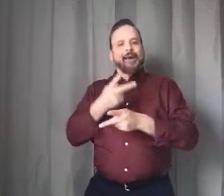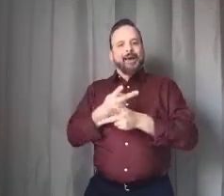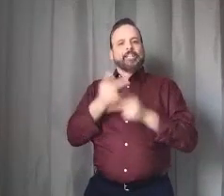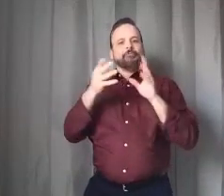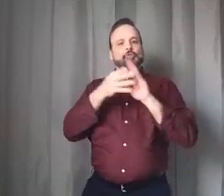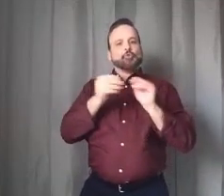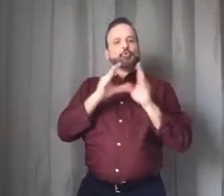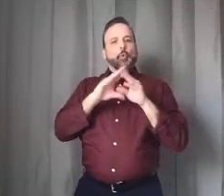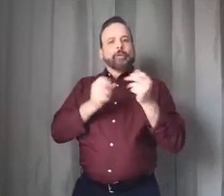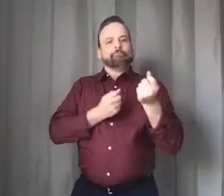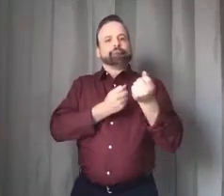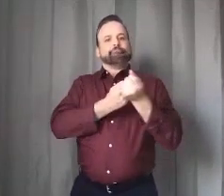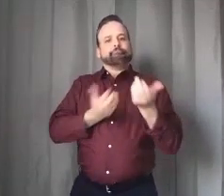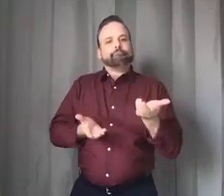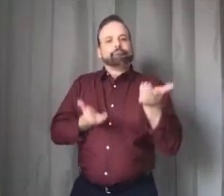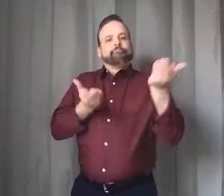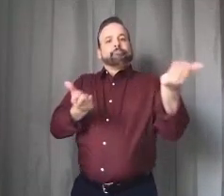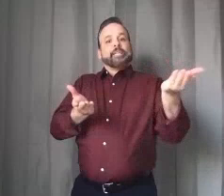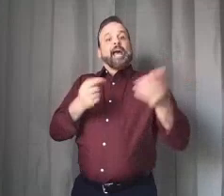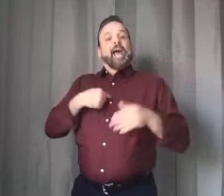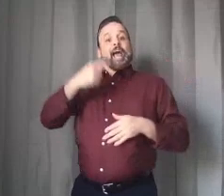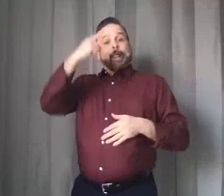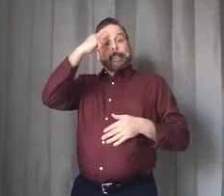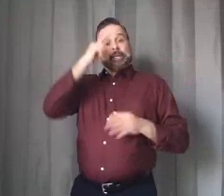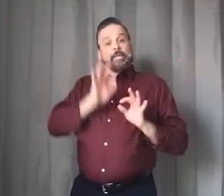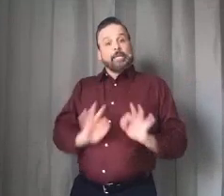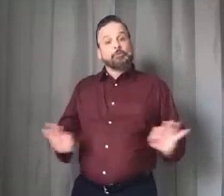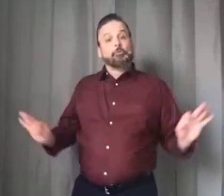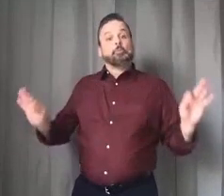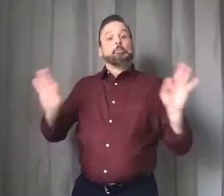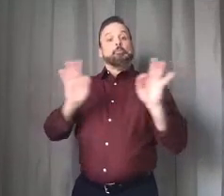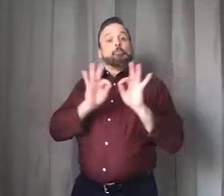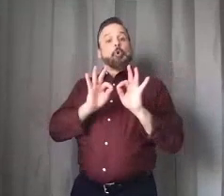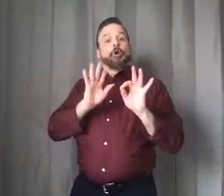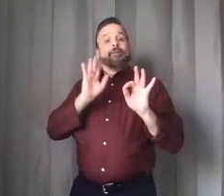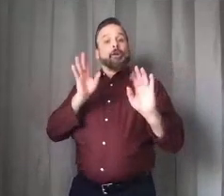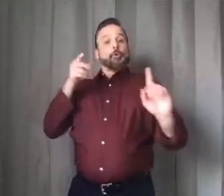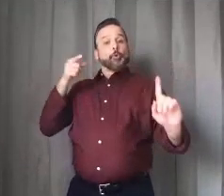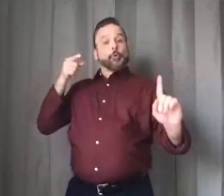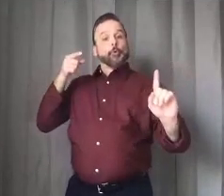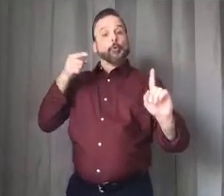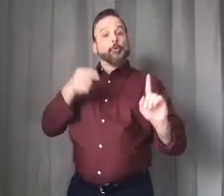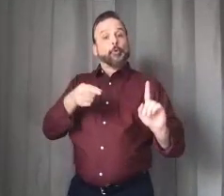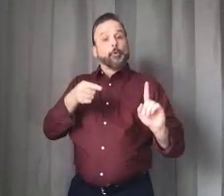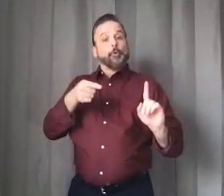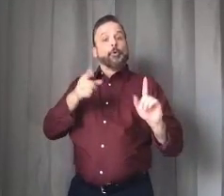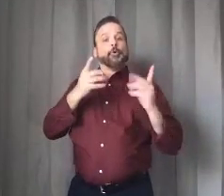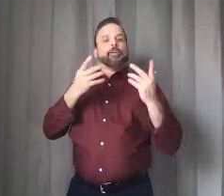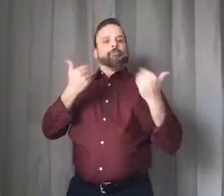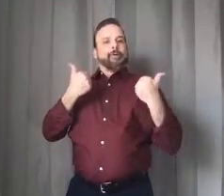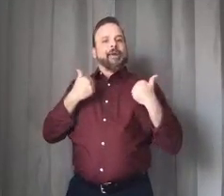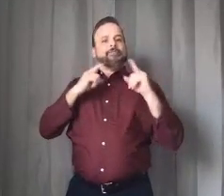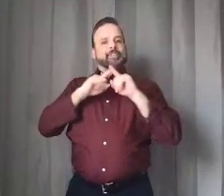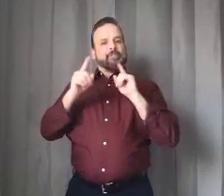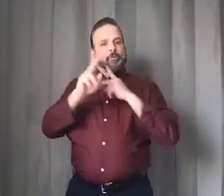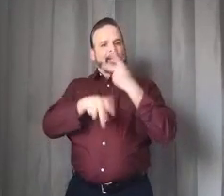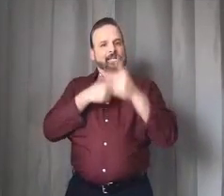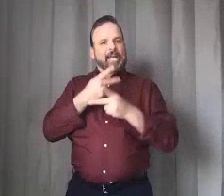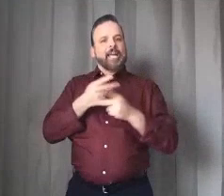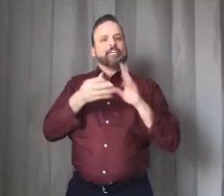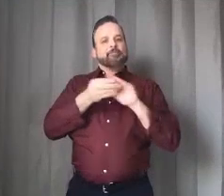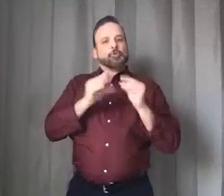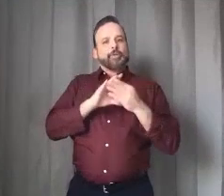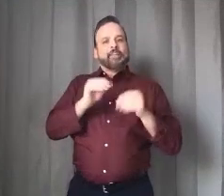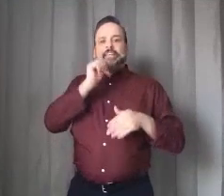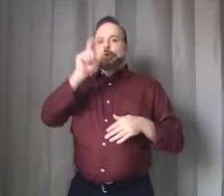elevated. And I think that's what's important, that we need to keep striving to have all different kinds of stories. And the stories don't need to be